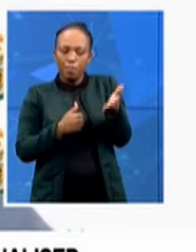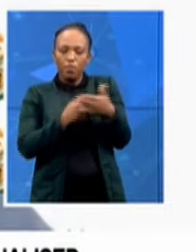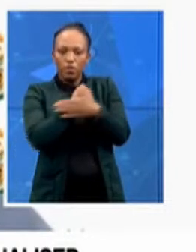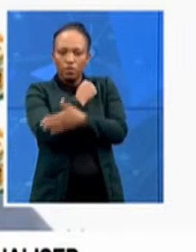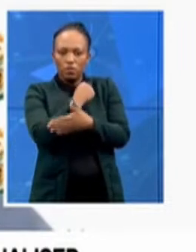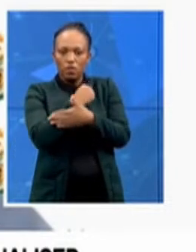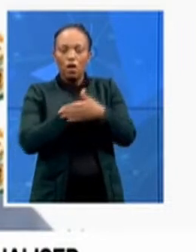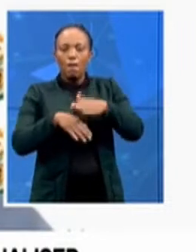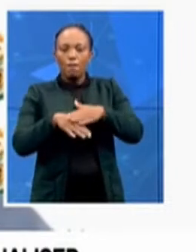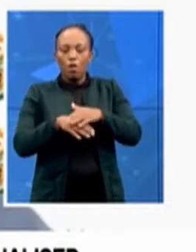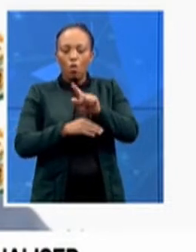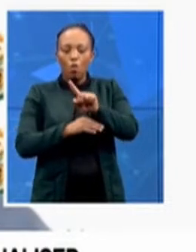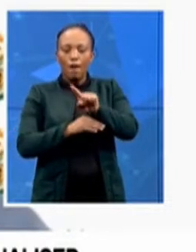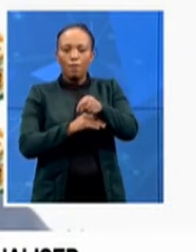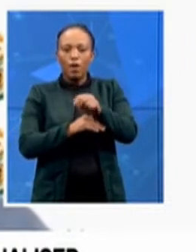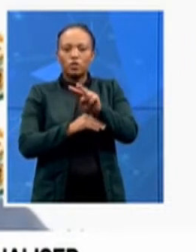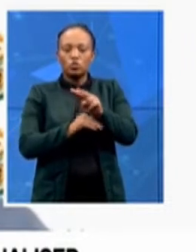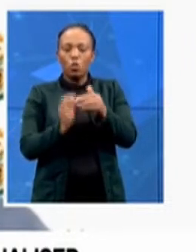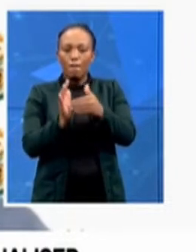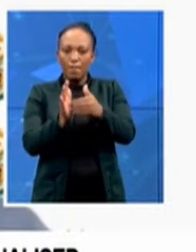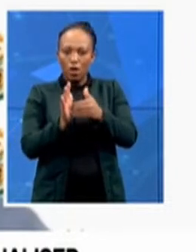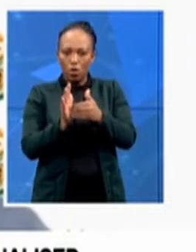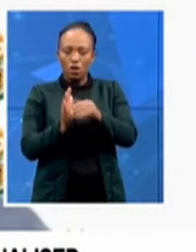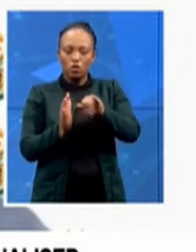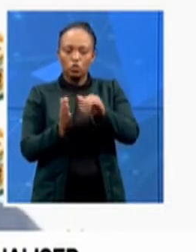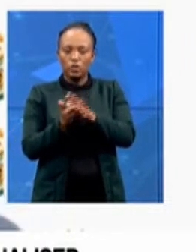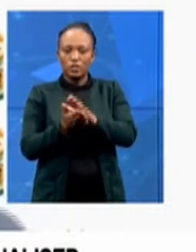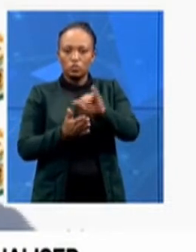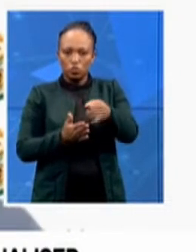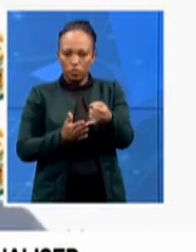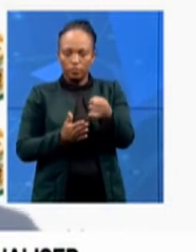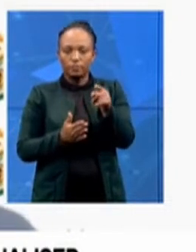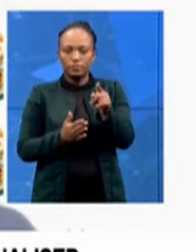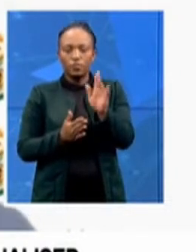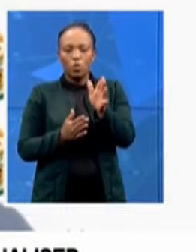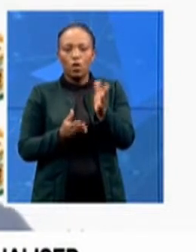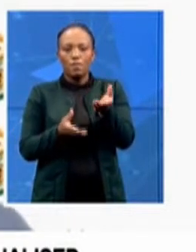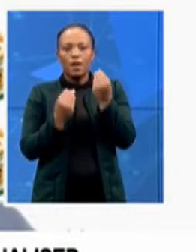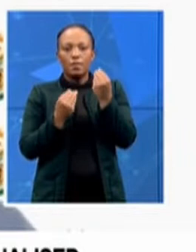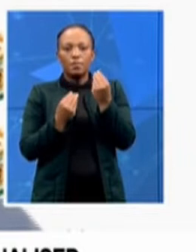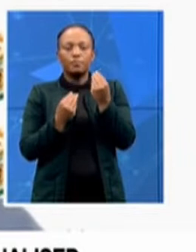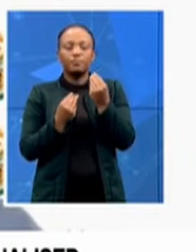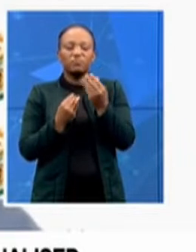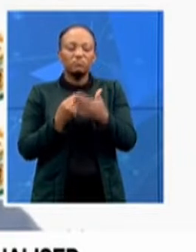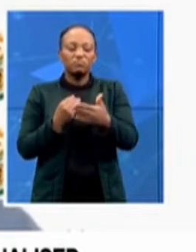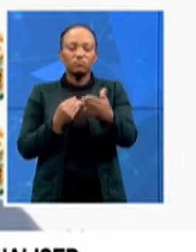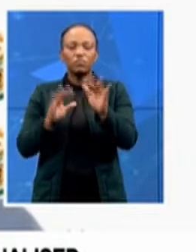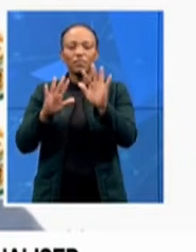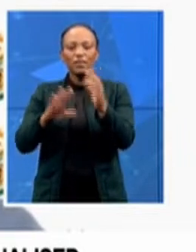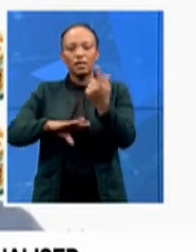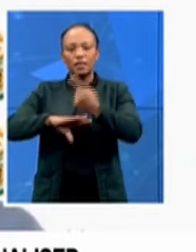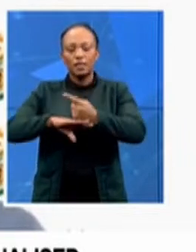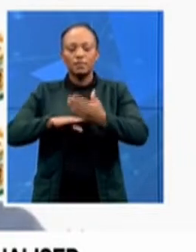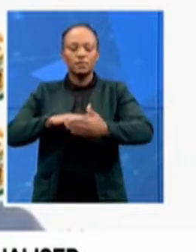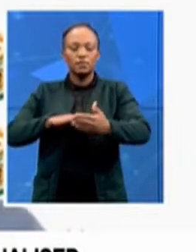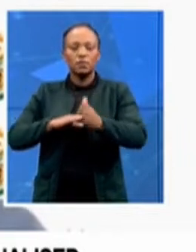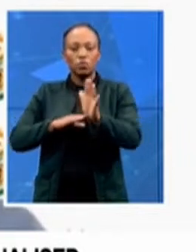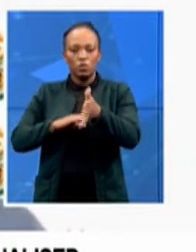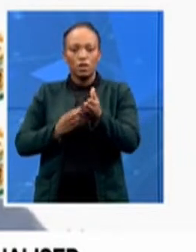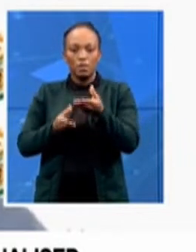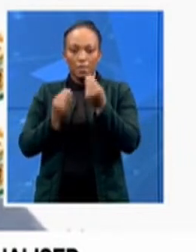Johnson in the next 10 days. So that would be able to also give us a bit of